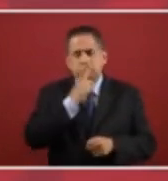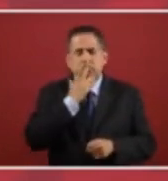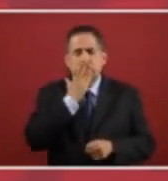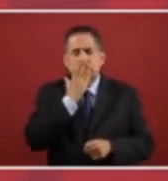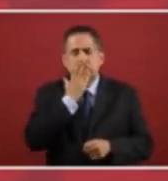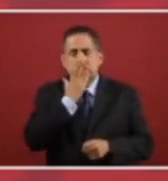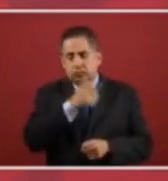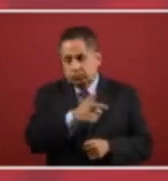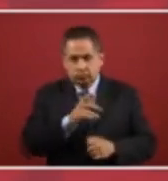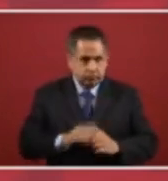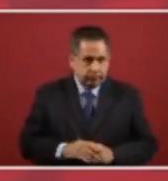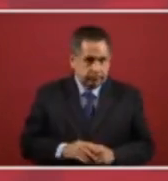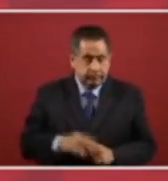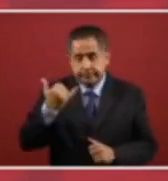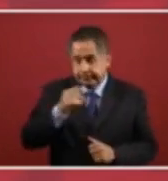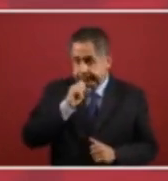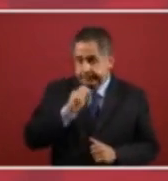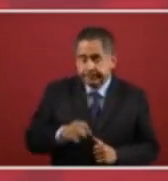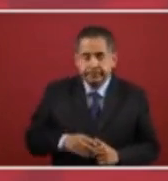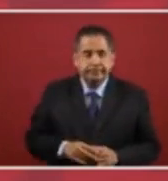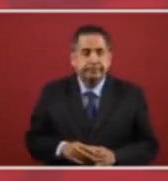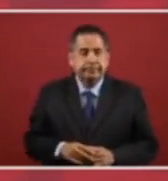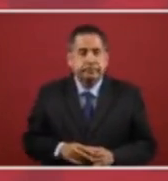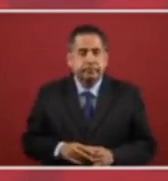of Sonora.